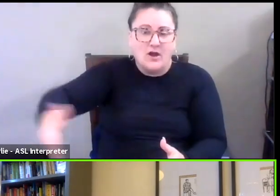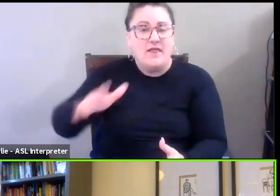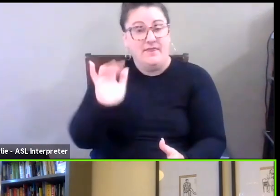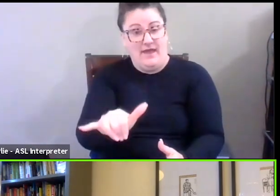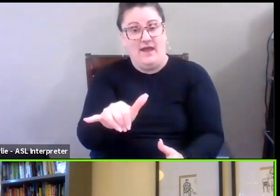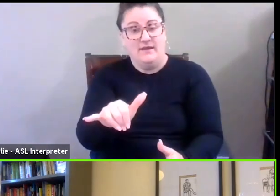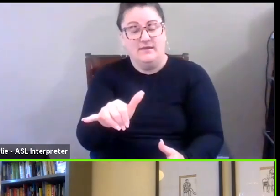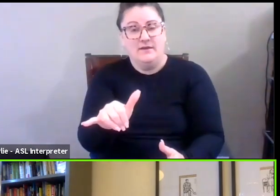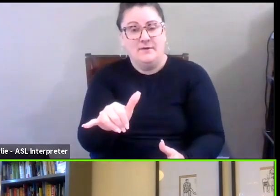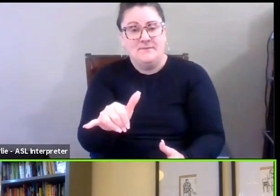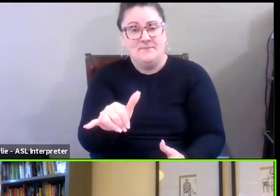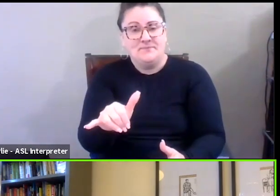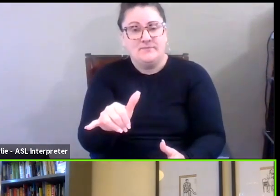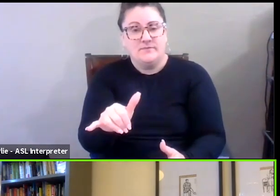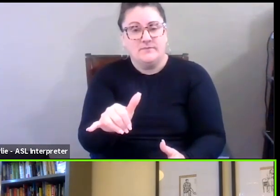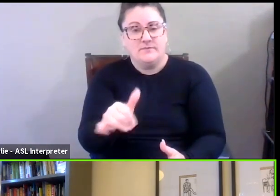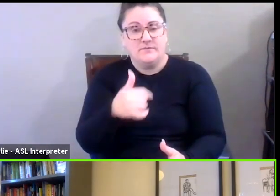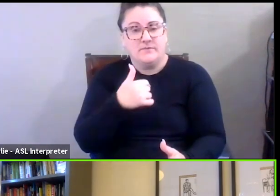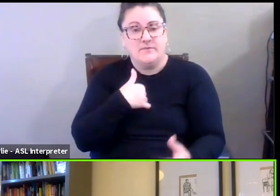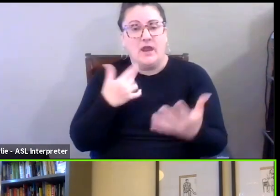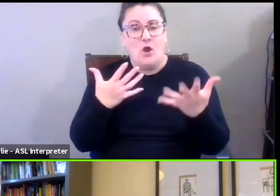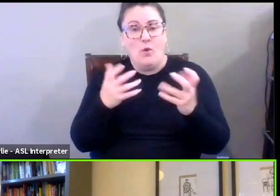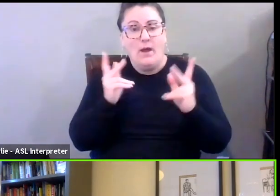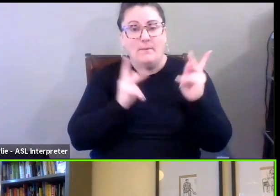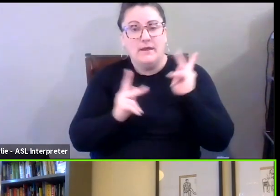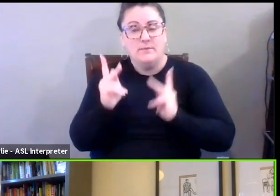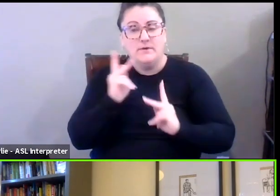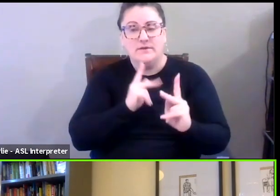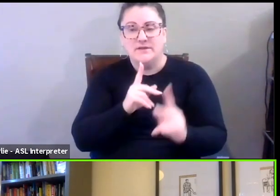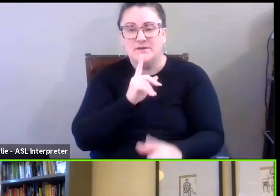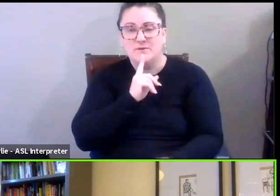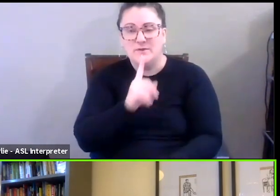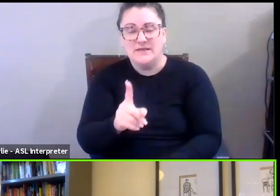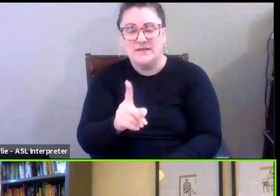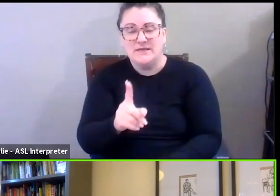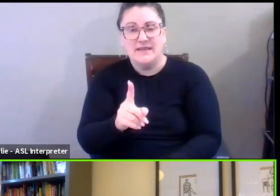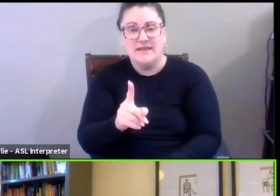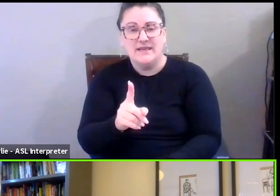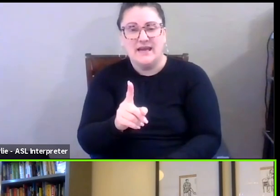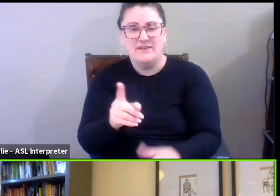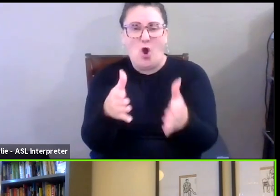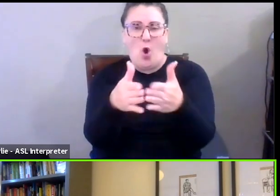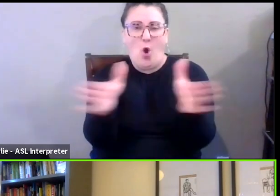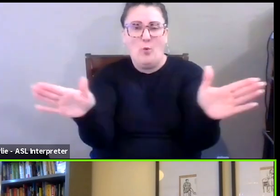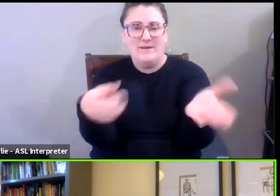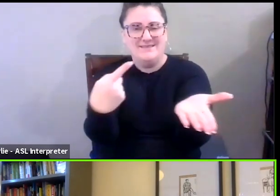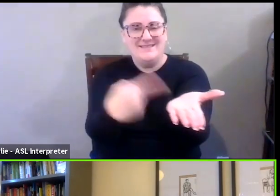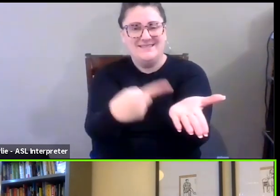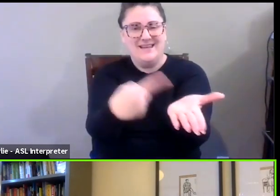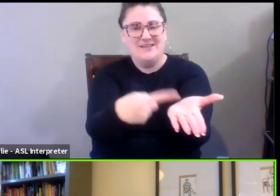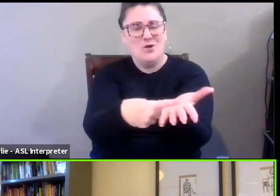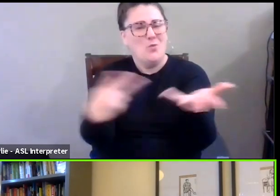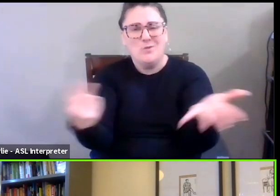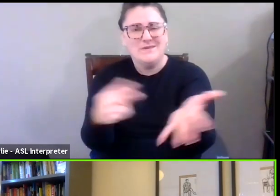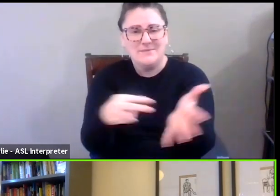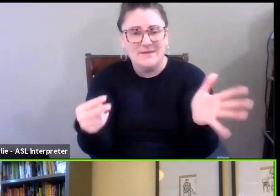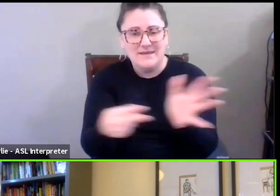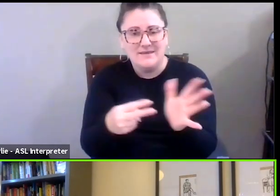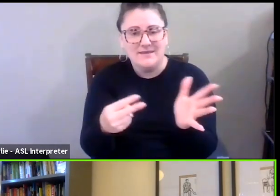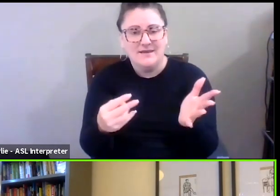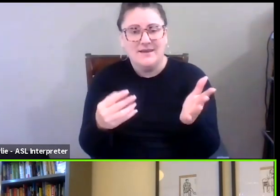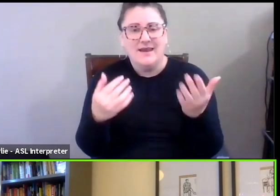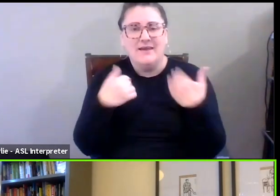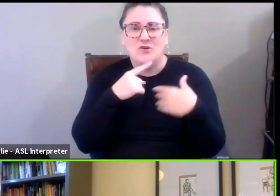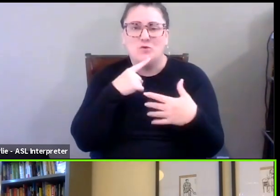know, I want people to just really open up that discussion about what it means to have a